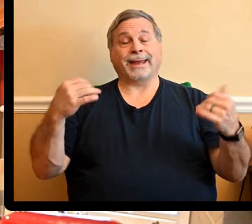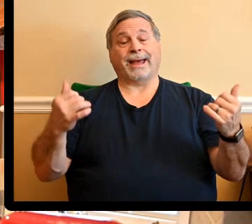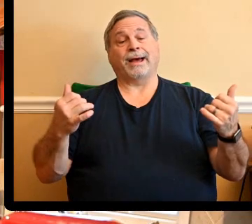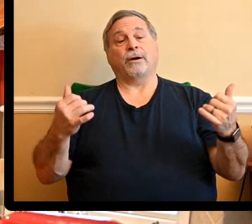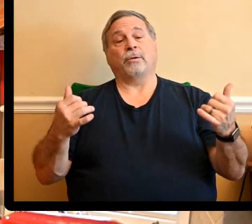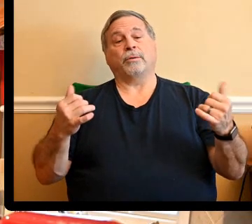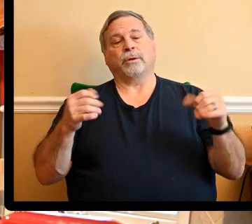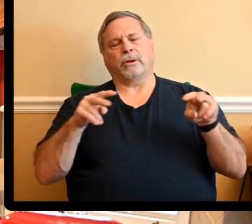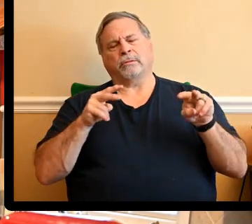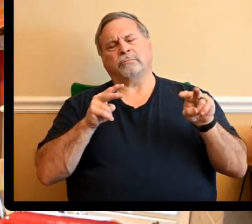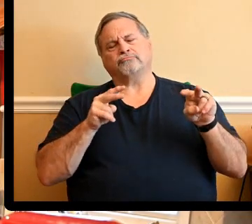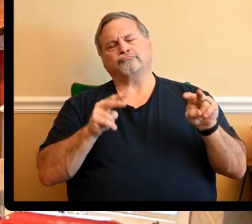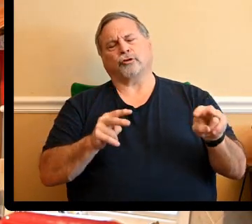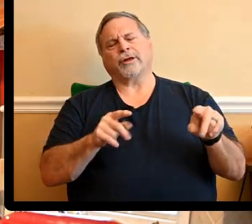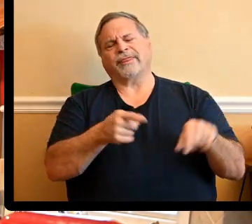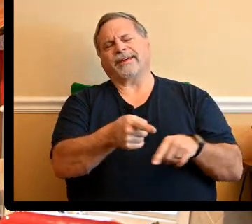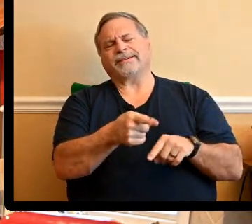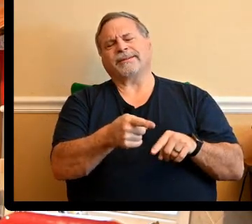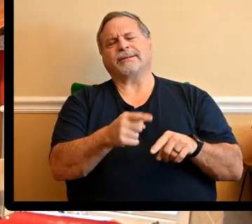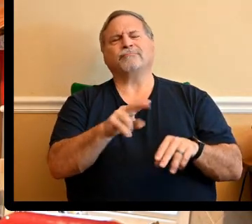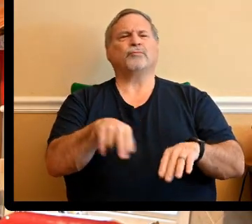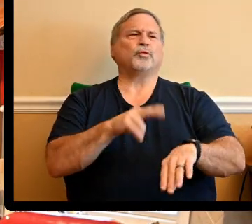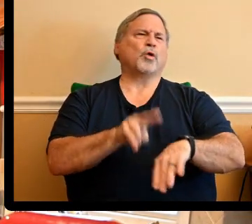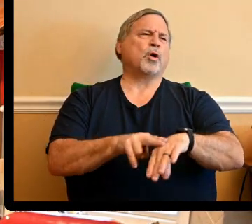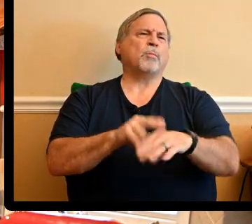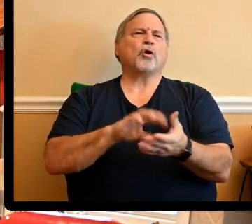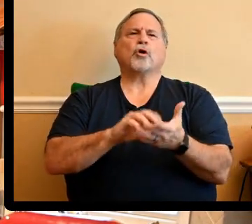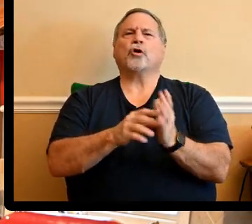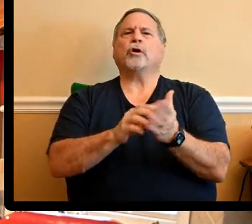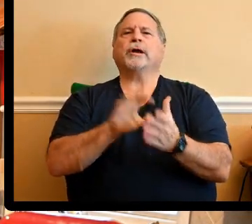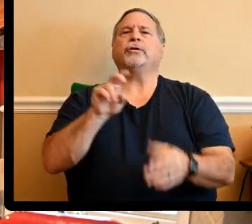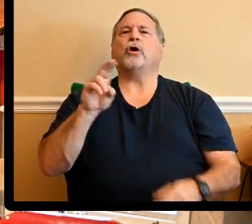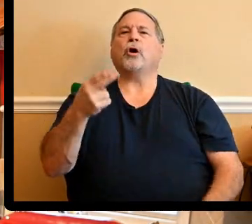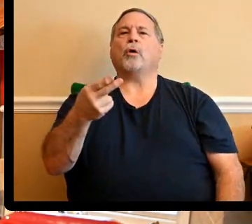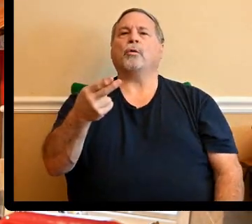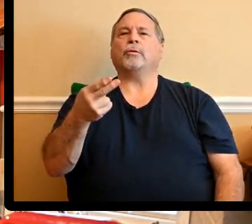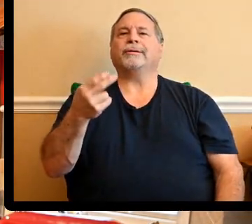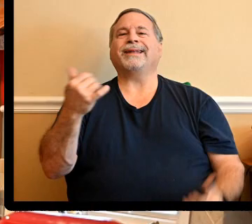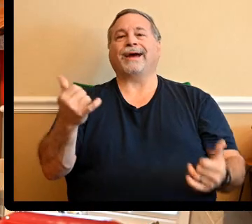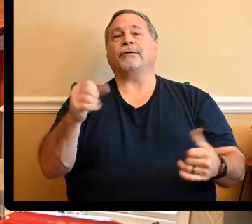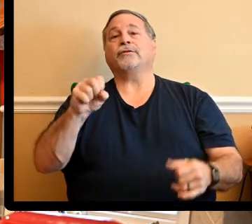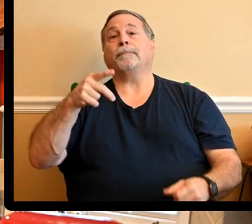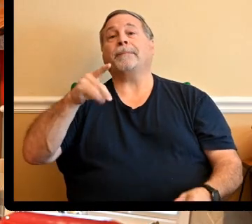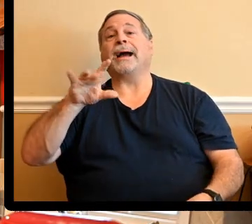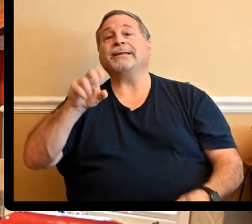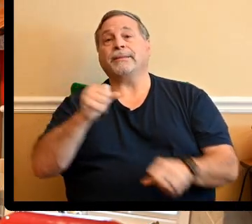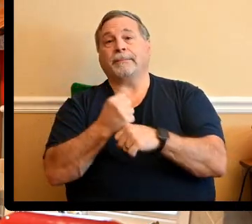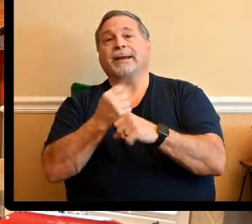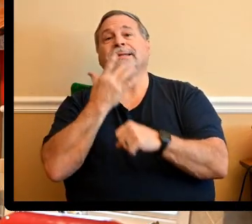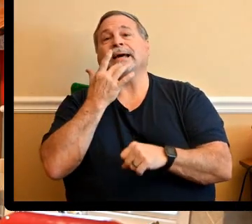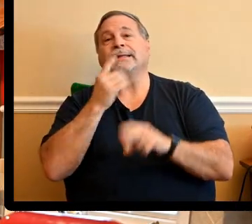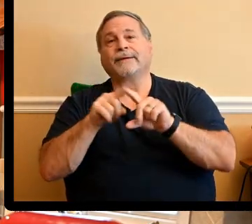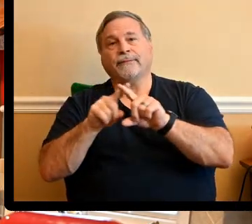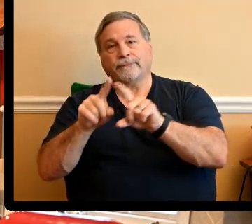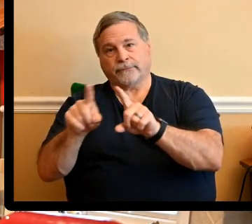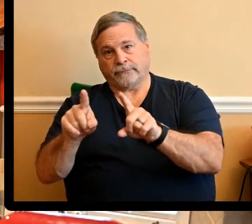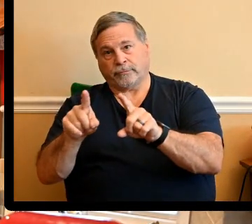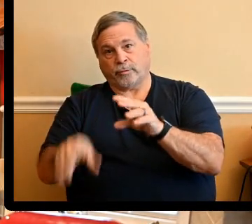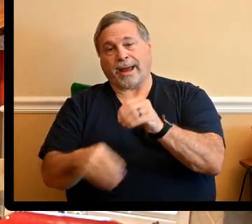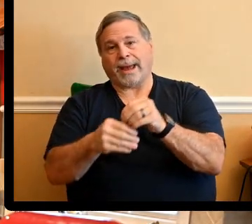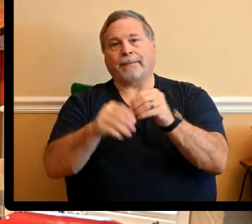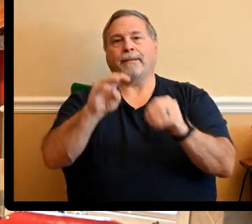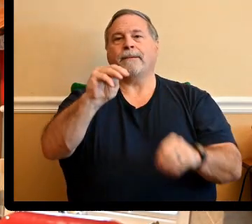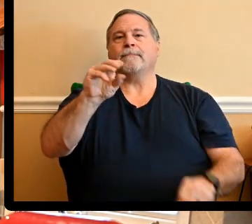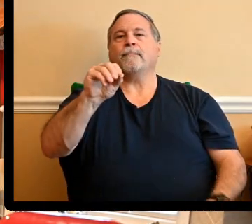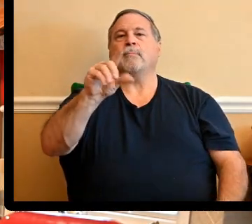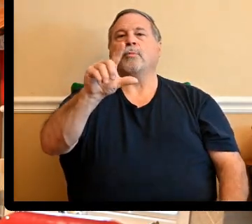So when you're looking at this, this is a standard cookie dough, and then the spices is what makes it different. Now we're going to add to this